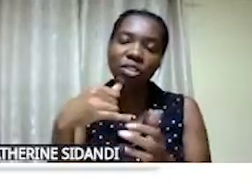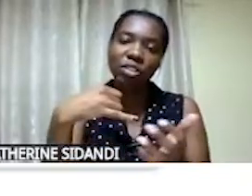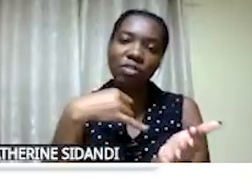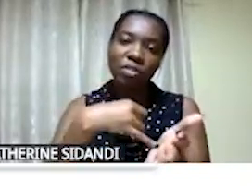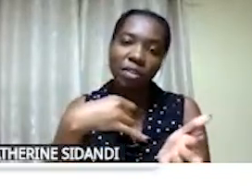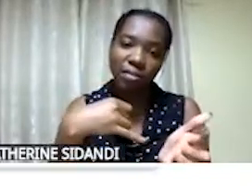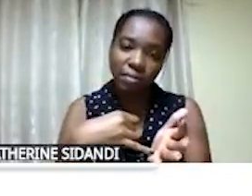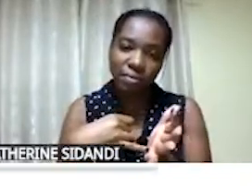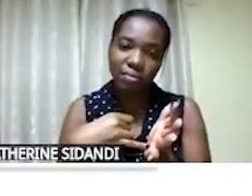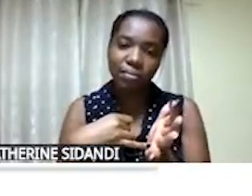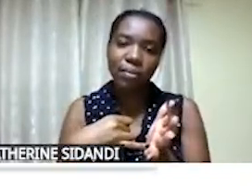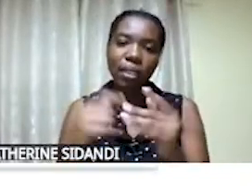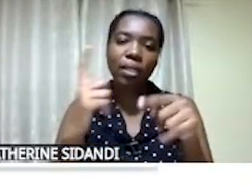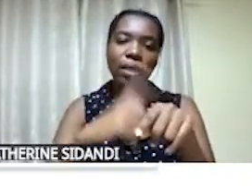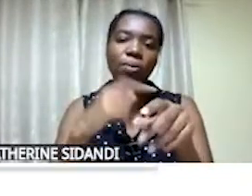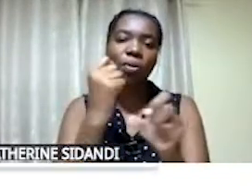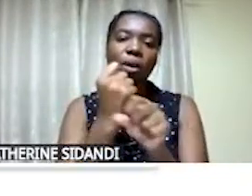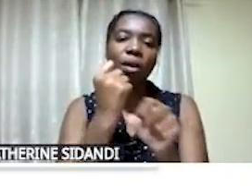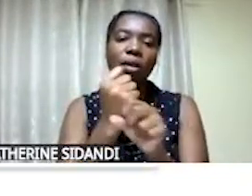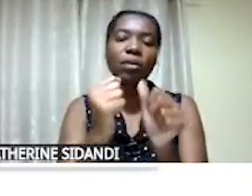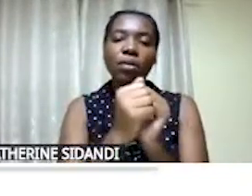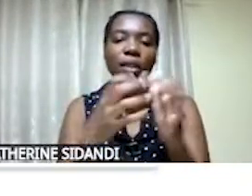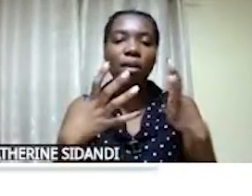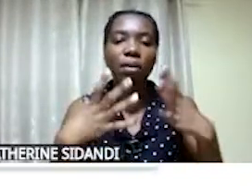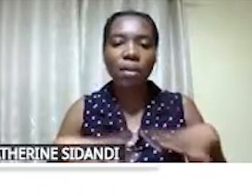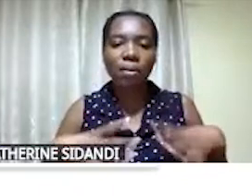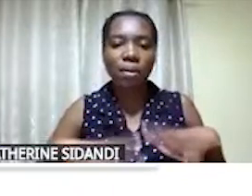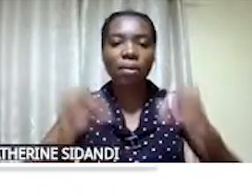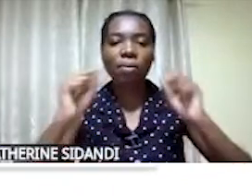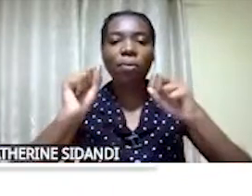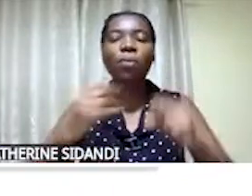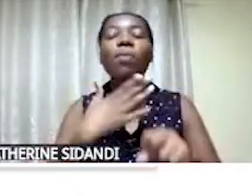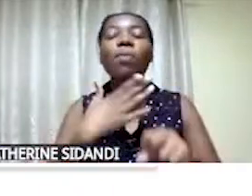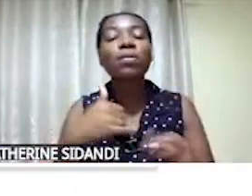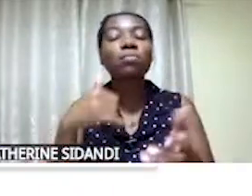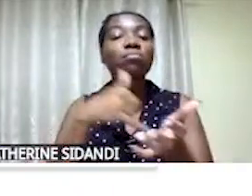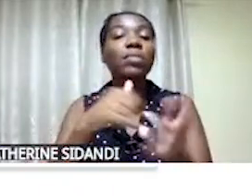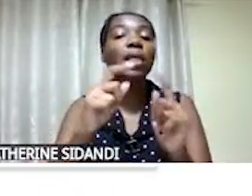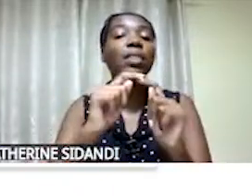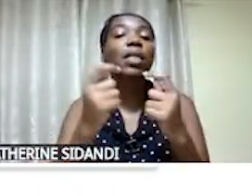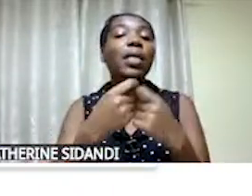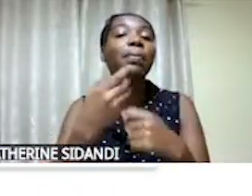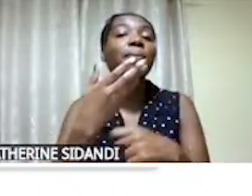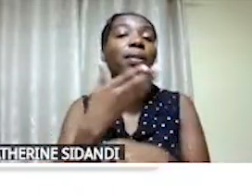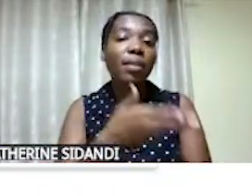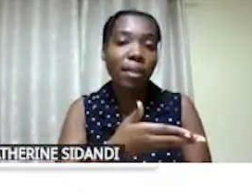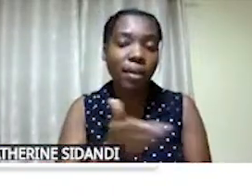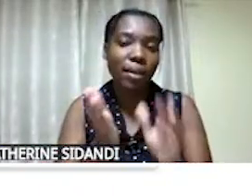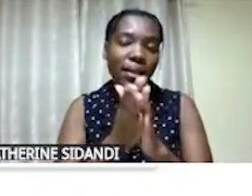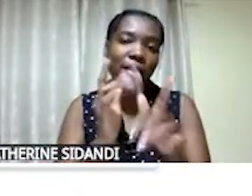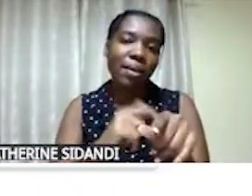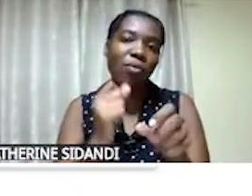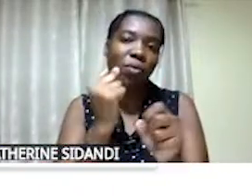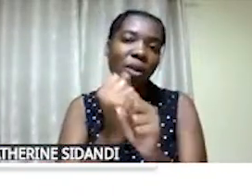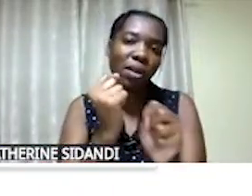if you're working with people, you might want to involve the team that is there. And if you're working alone, just